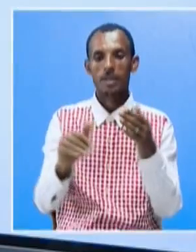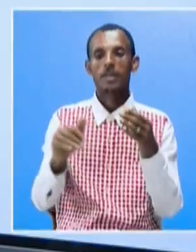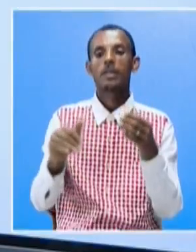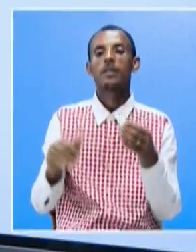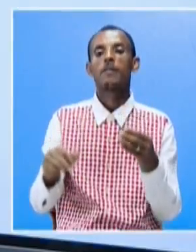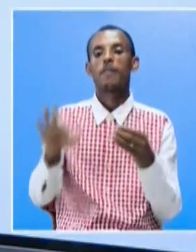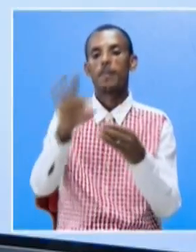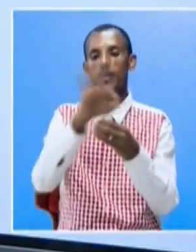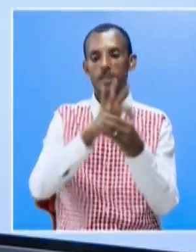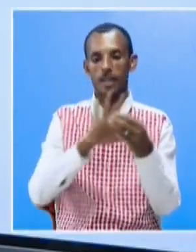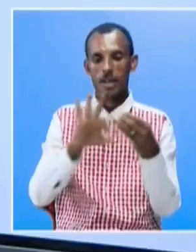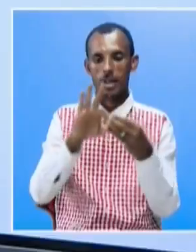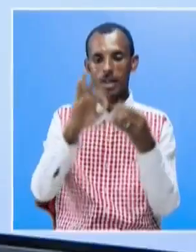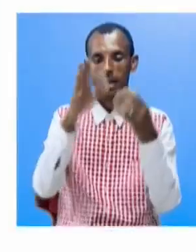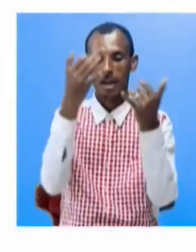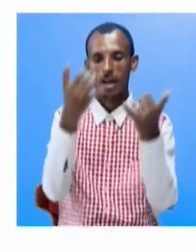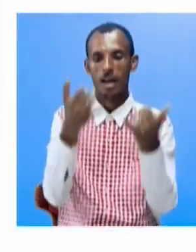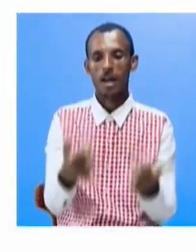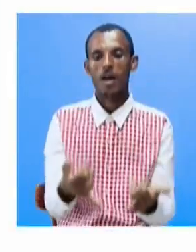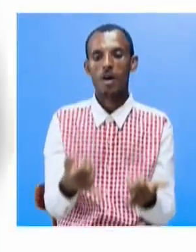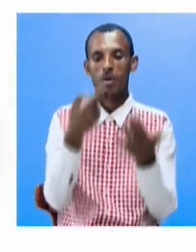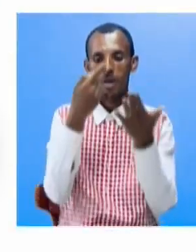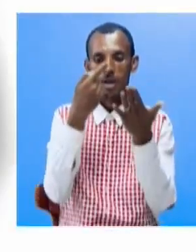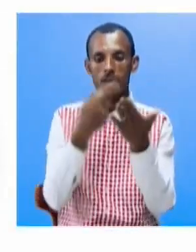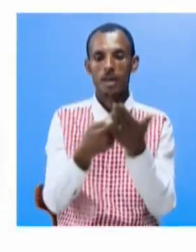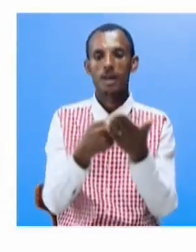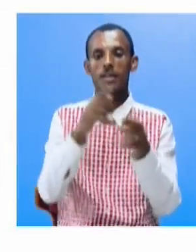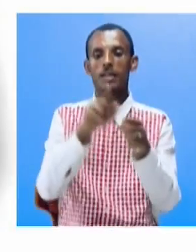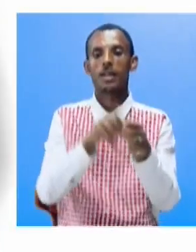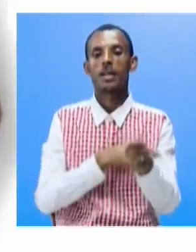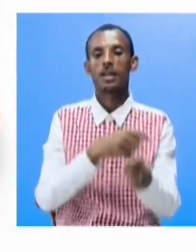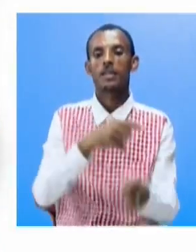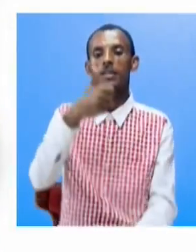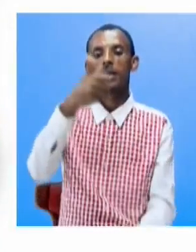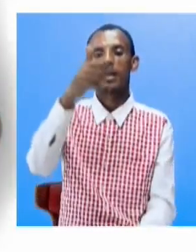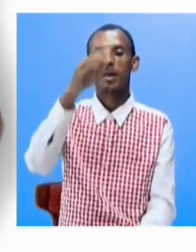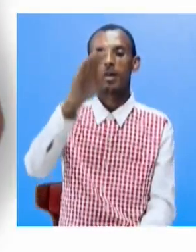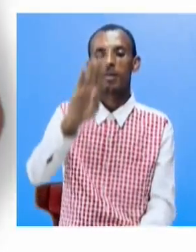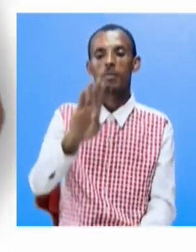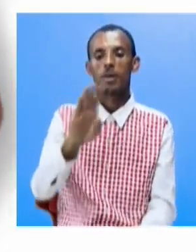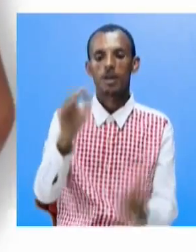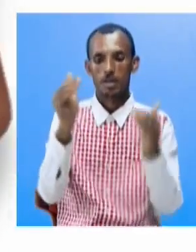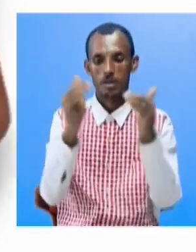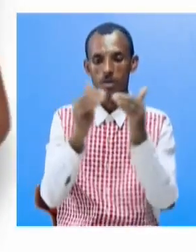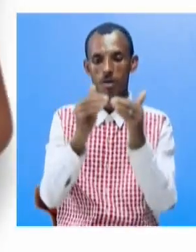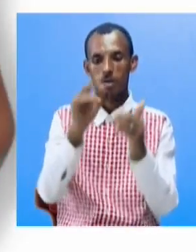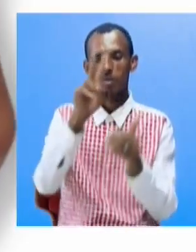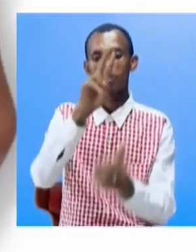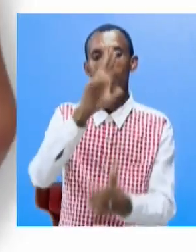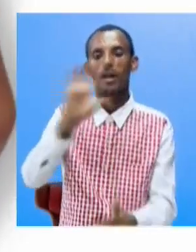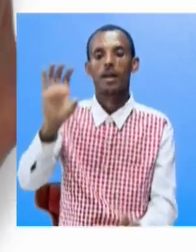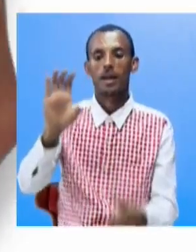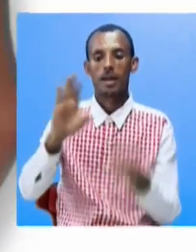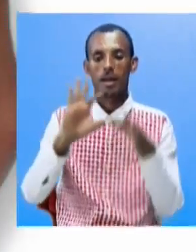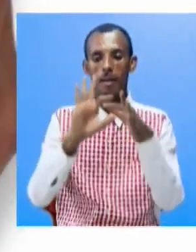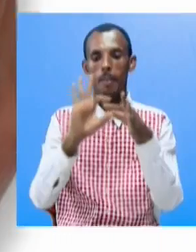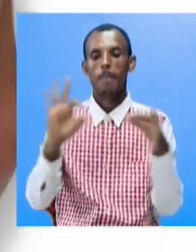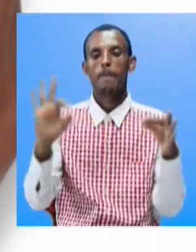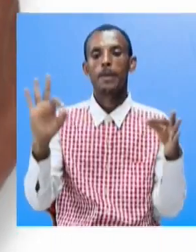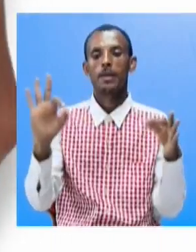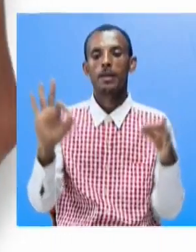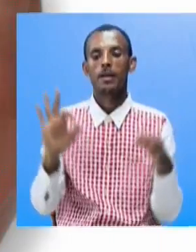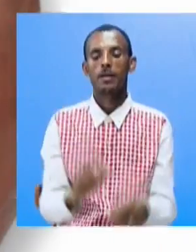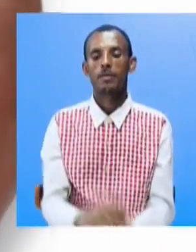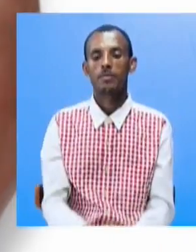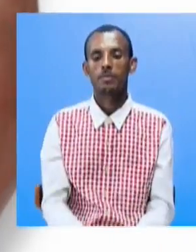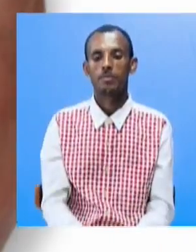Now, so here, the length is AB, as you can see, it is 200 meter. So 200